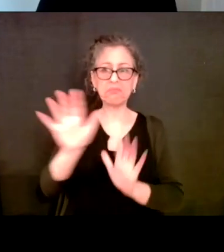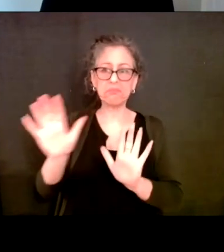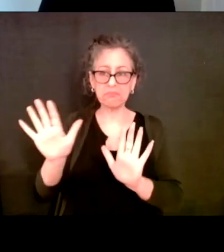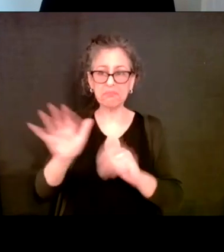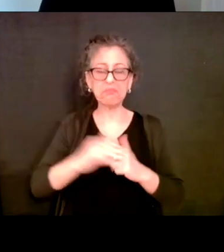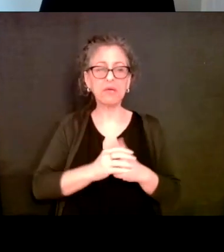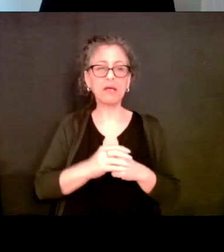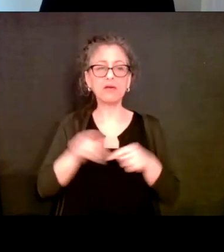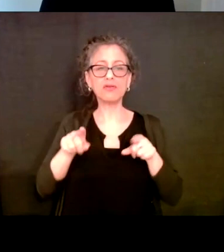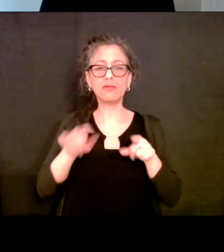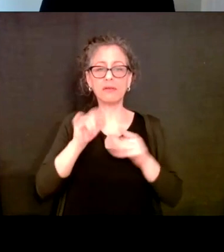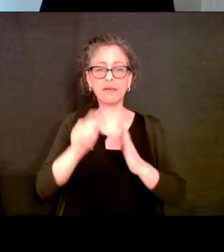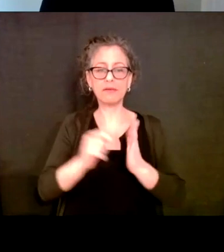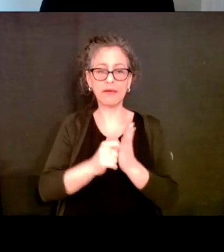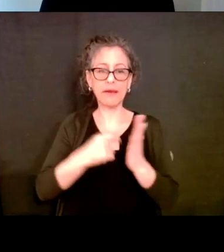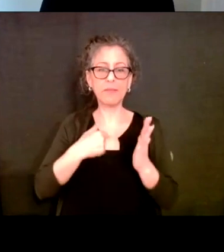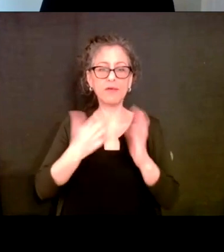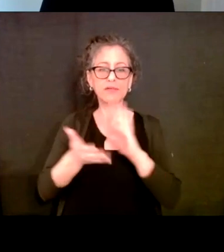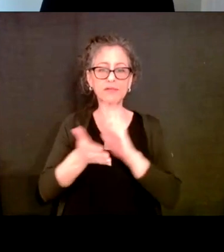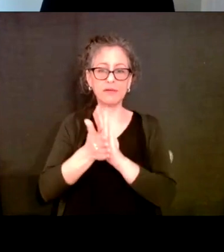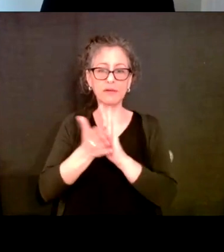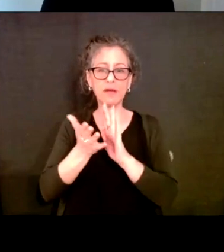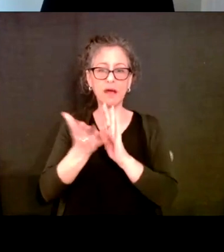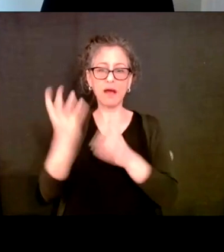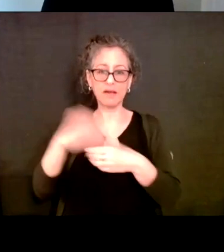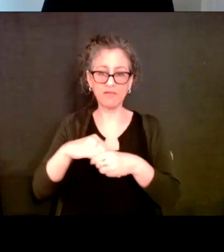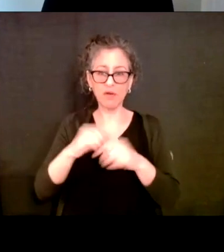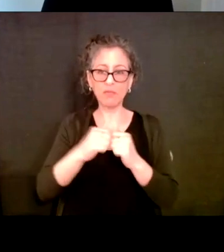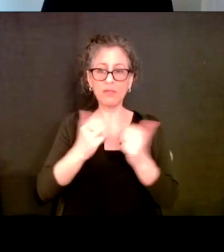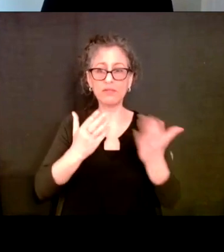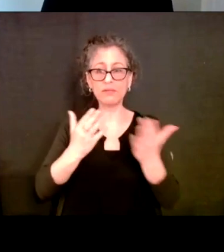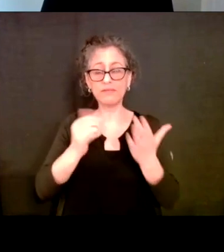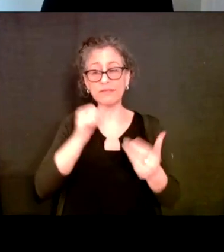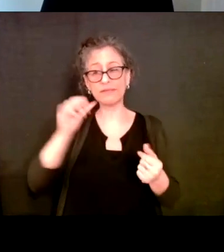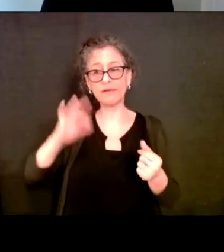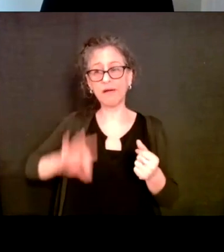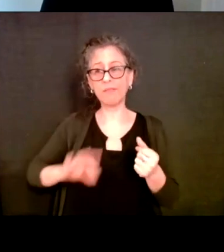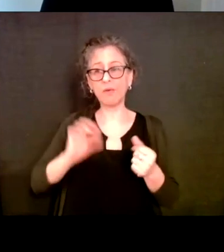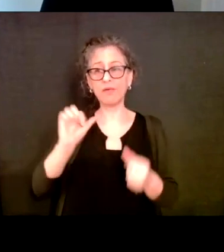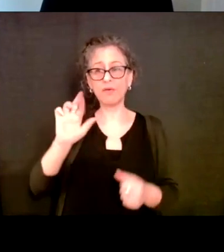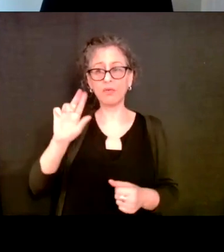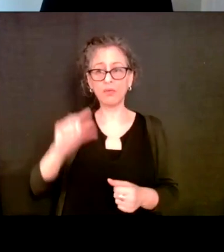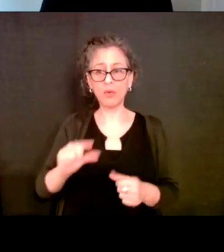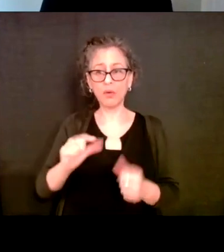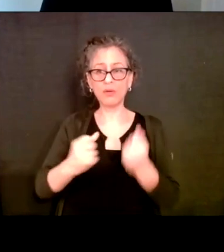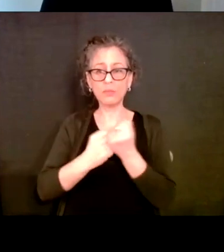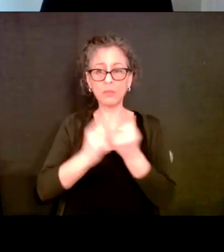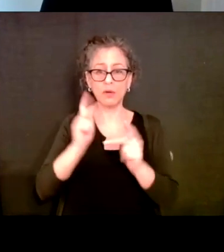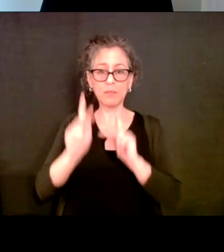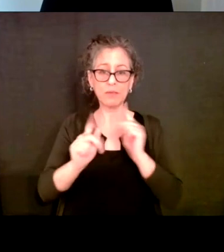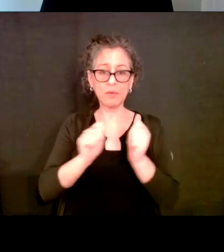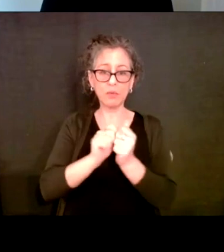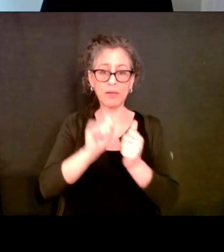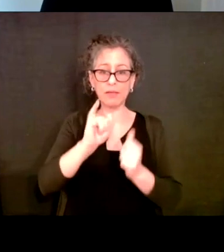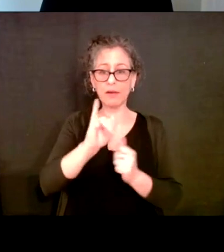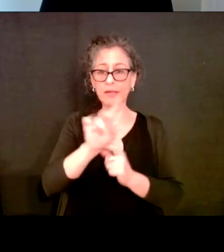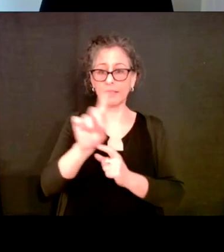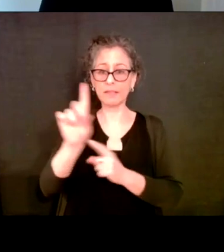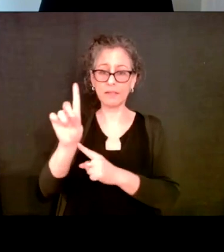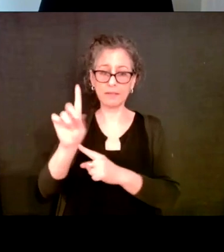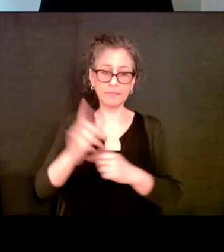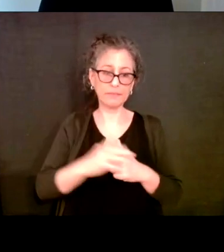Likewise, during that time, I got involved in services in nonprofit organizations supporting people with intellectual and developmental